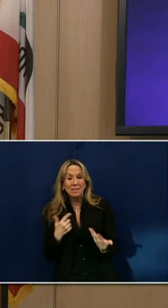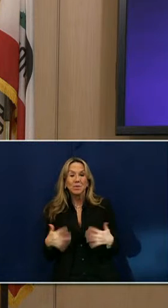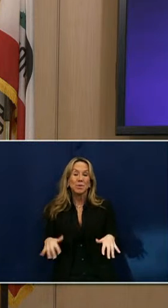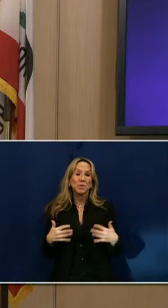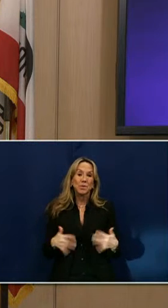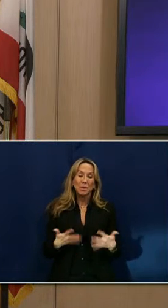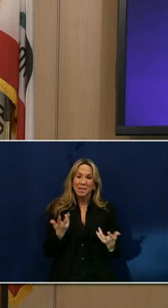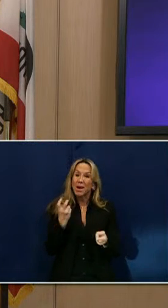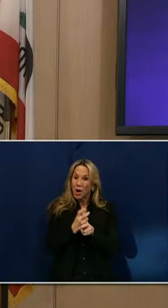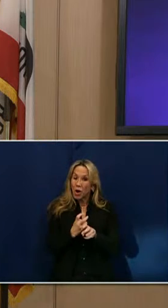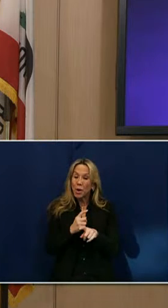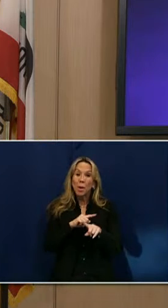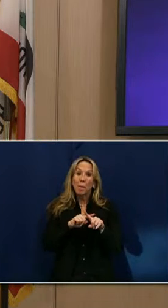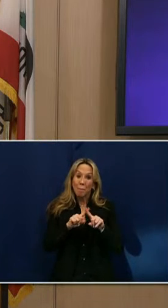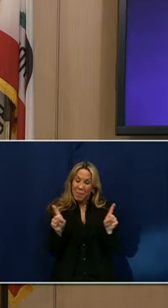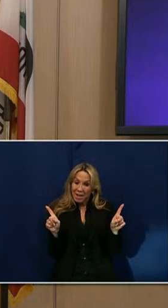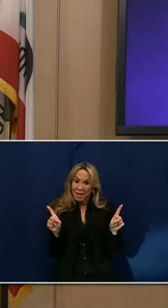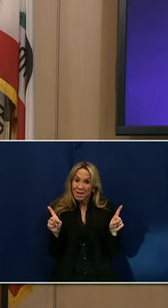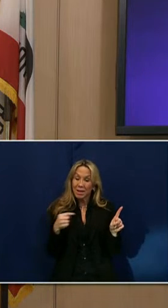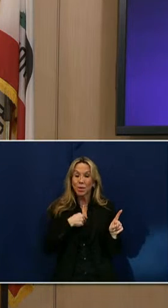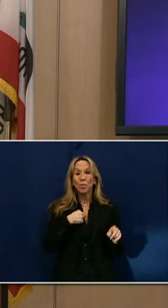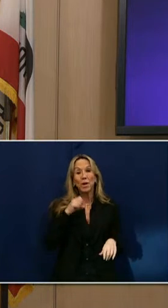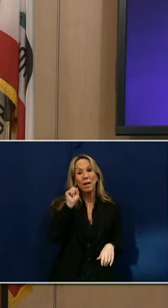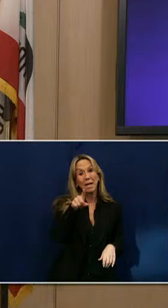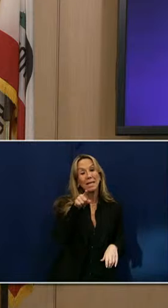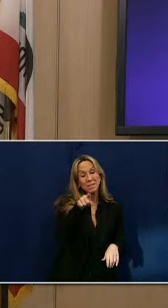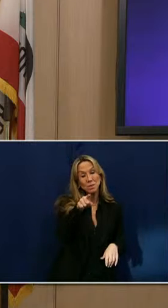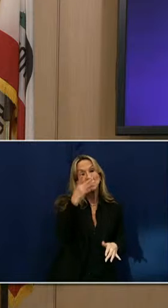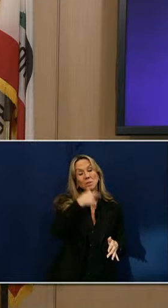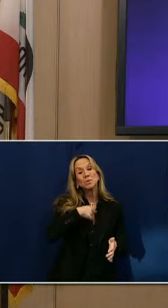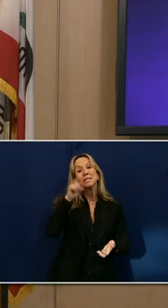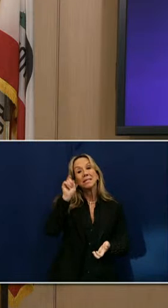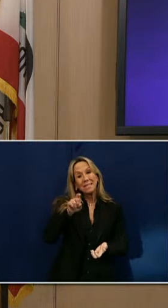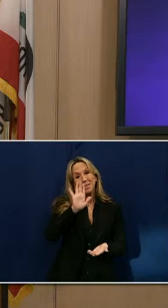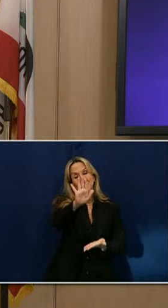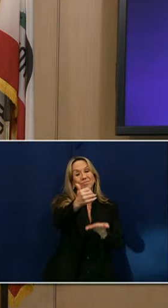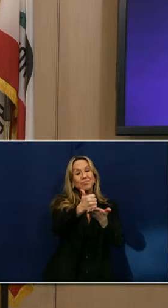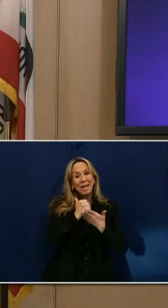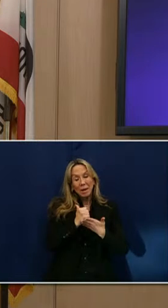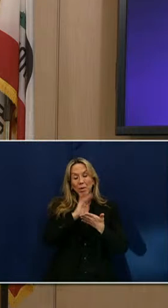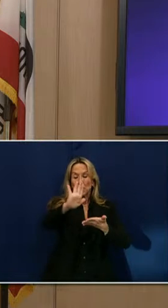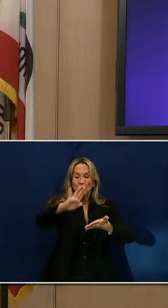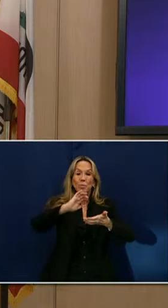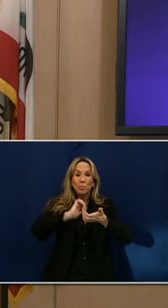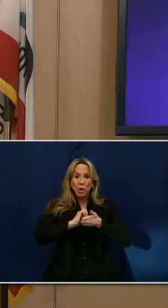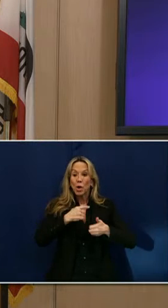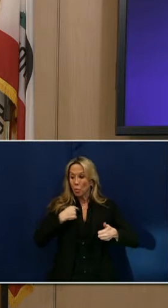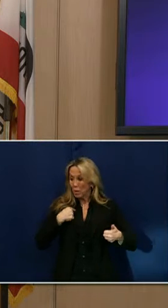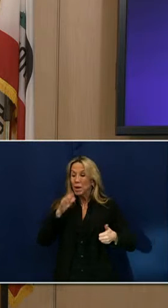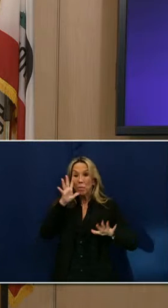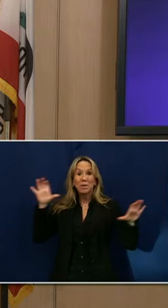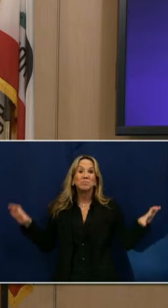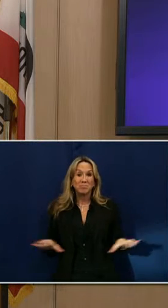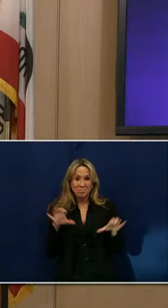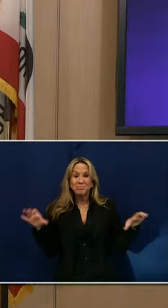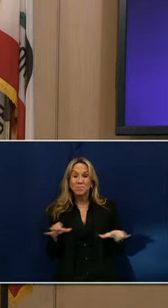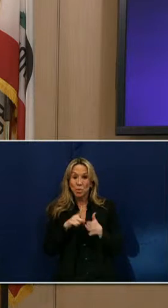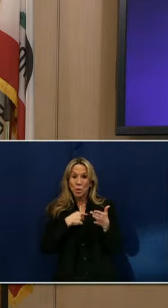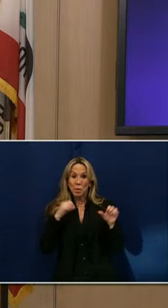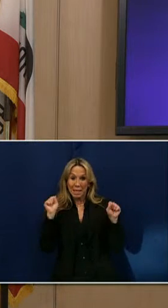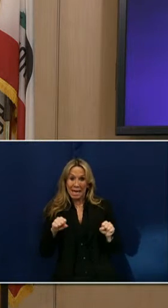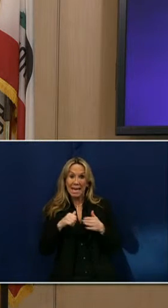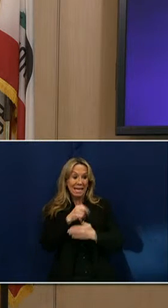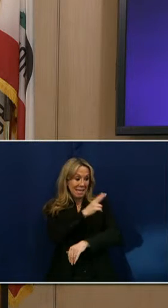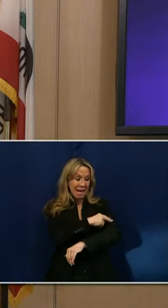being asked of you are what we need. We need your partnership. We're going to do everything we can on our side as a hospital system and all of the